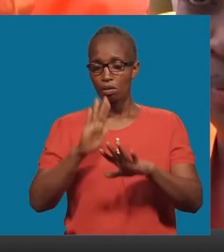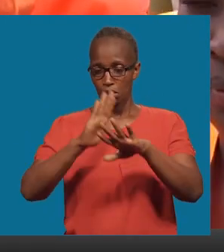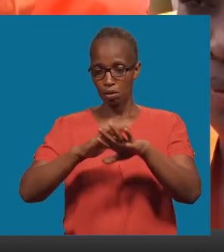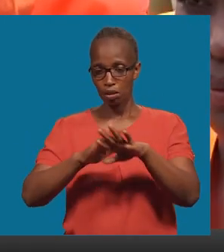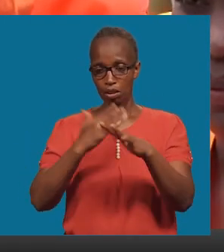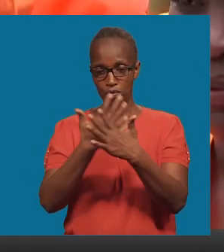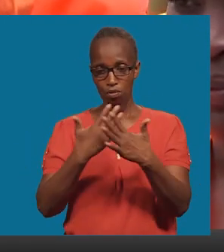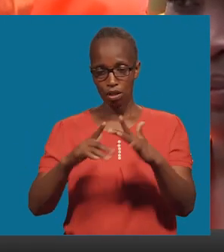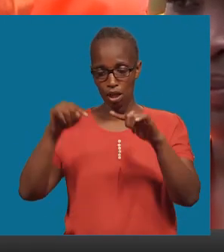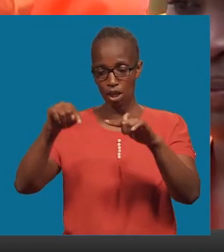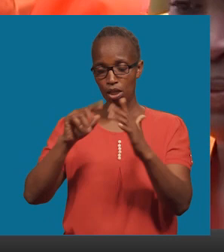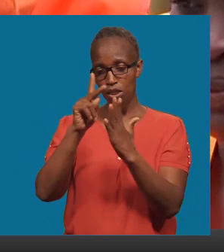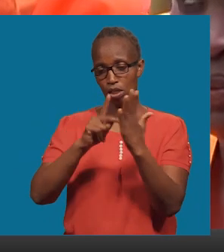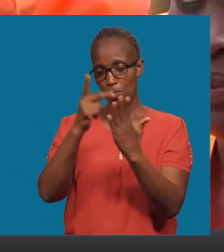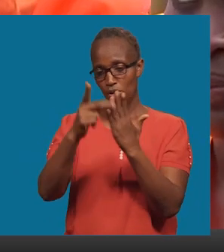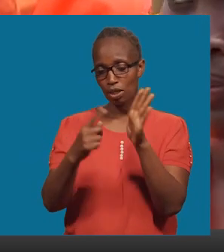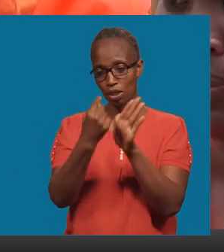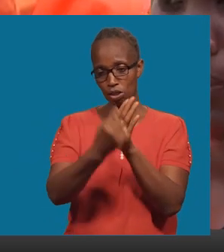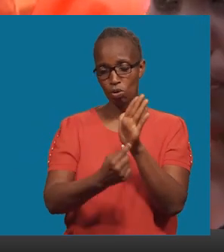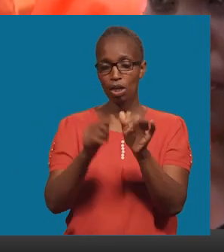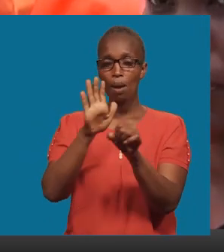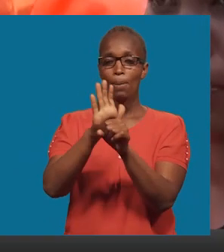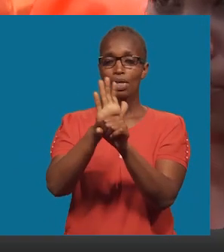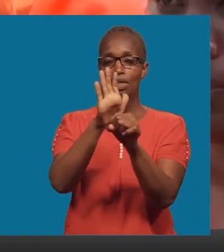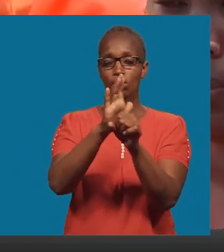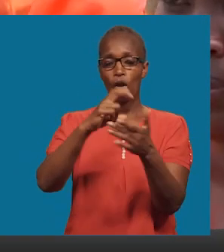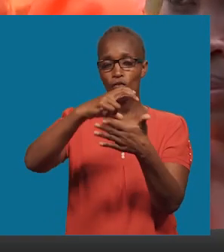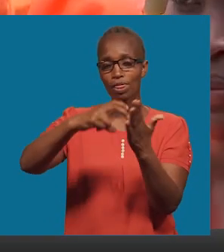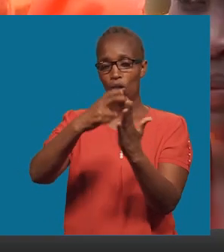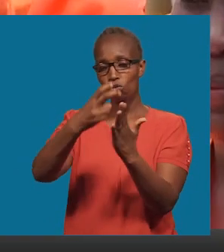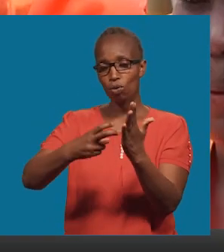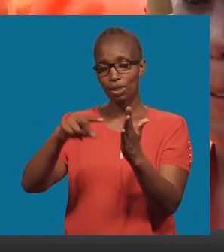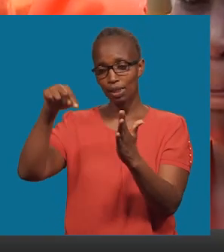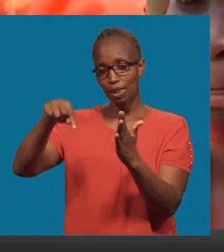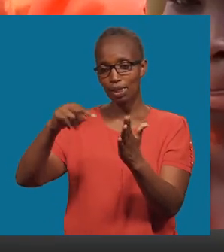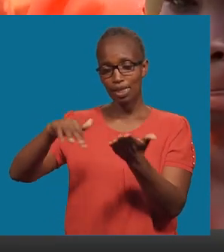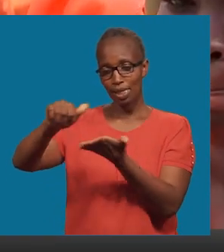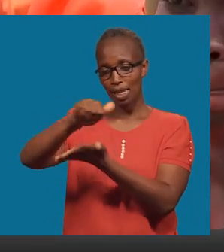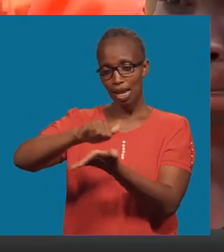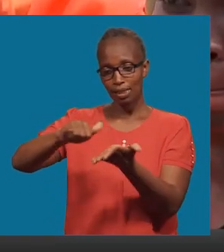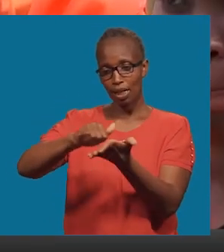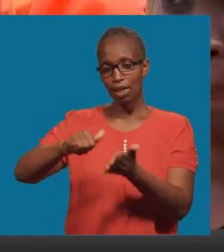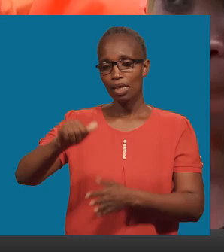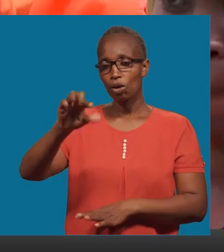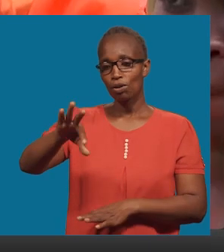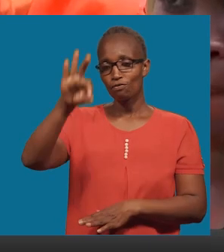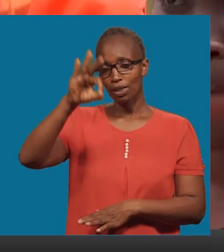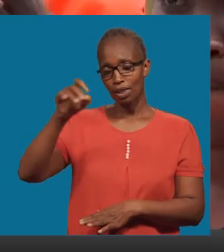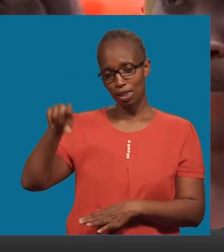asphalt is that most of the contractors around this area of Mount Kenya used to find it very hard to